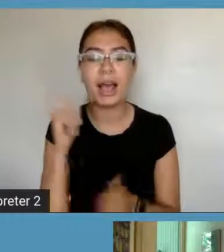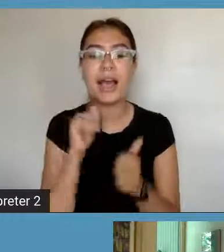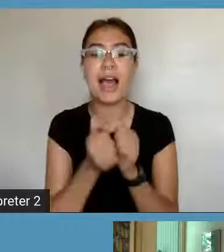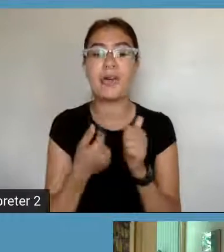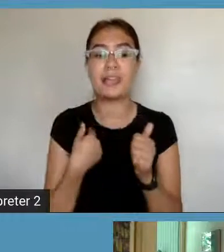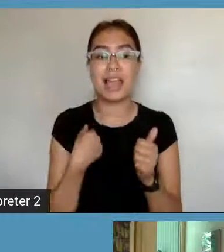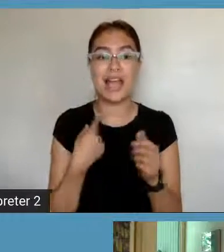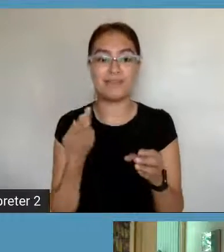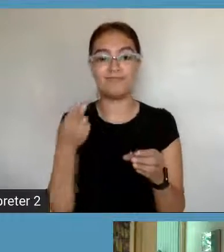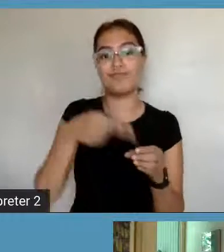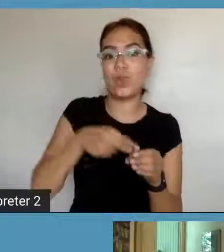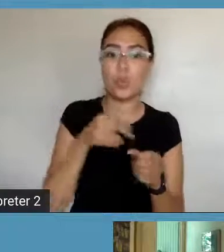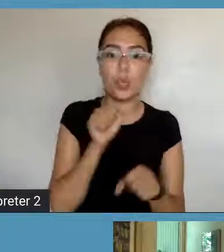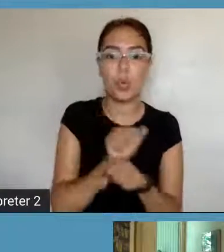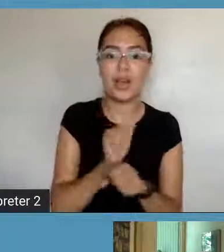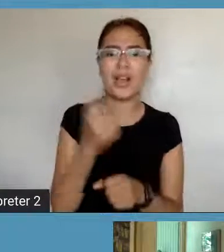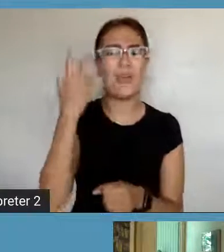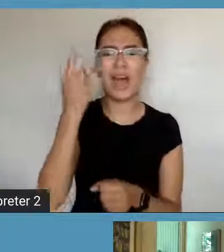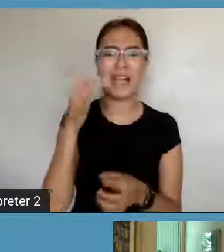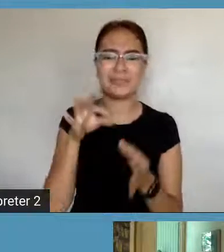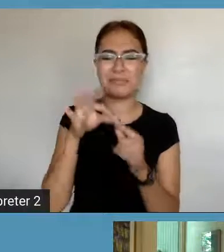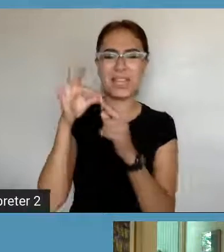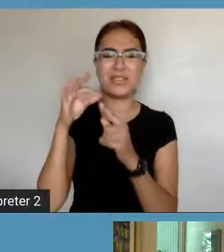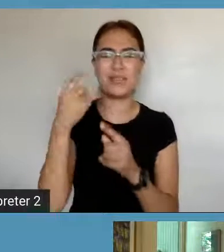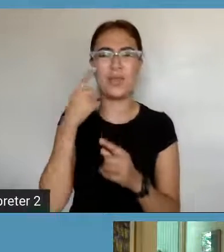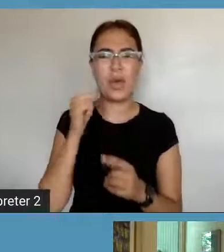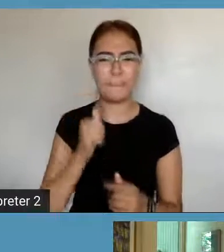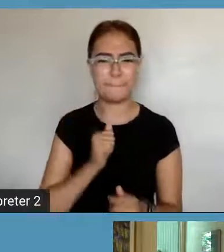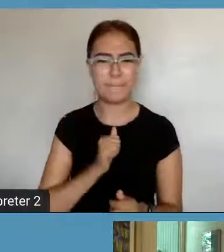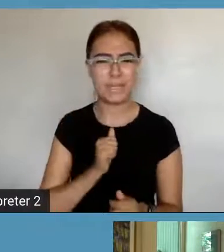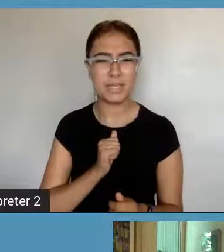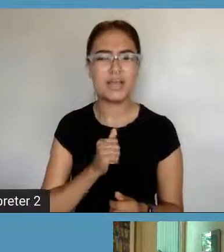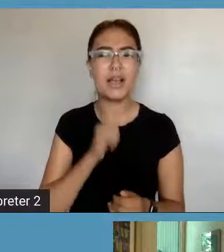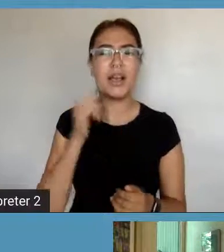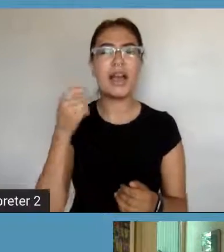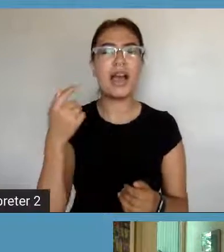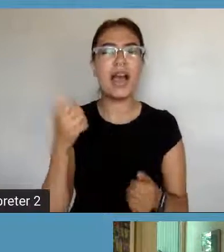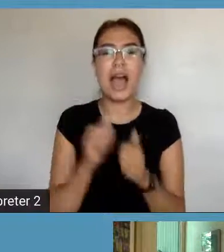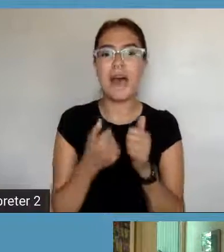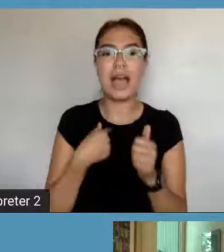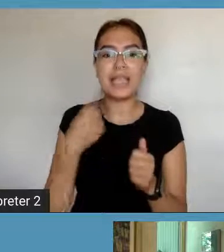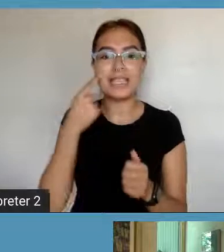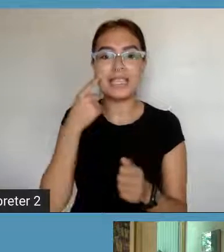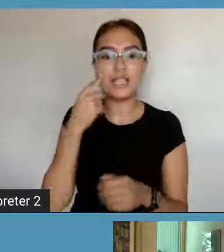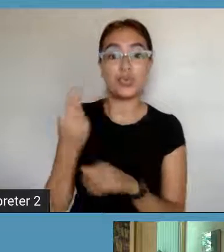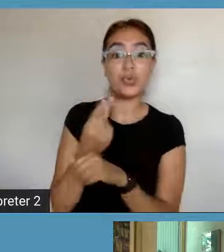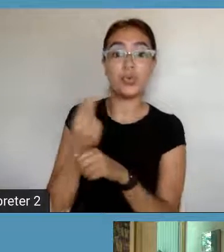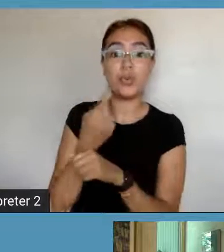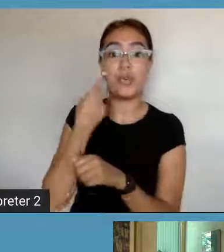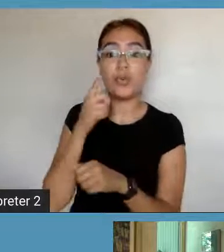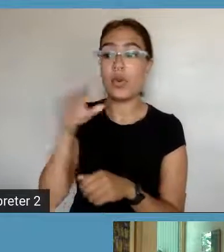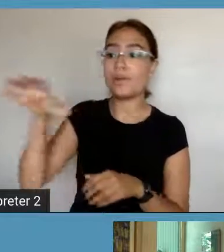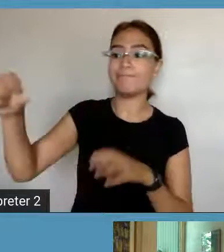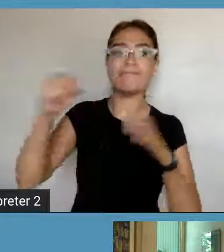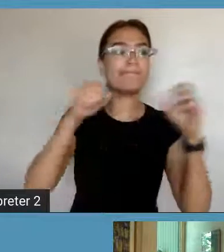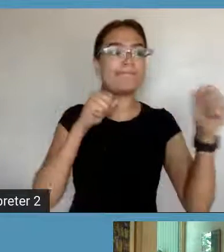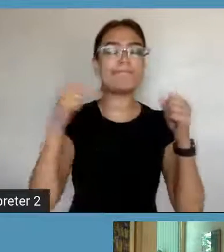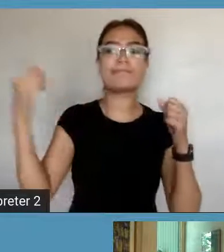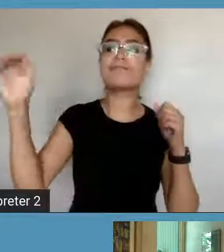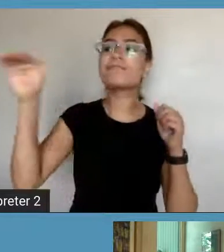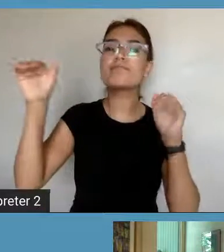Why is it special to me? And how I think it's useful in terms of outreach and engagement and instruction.